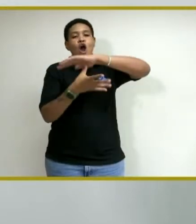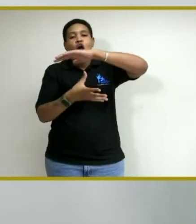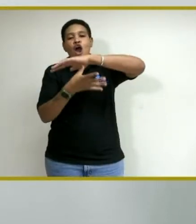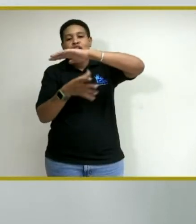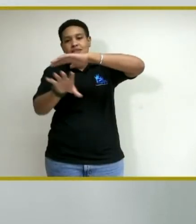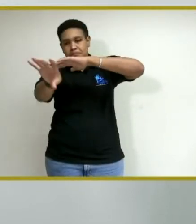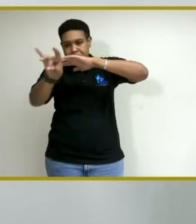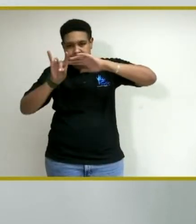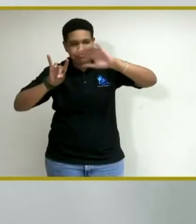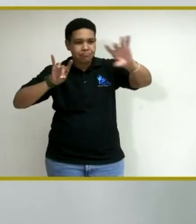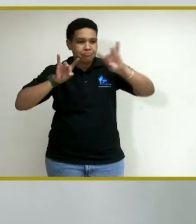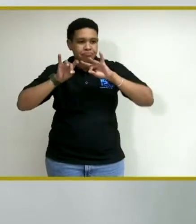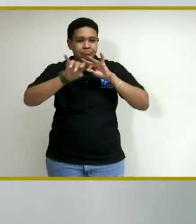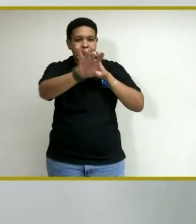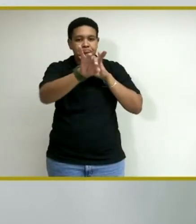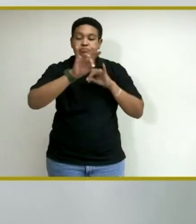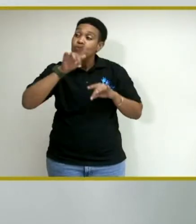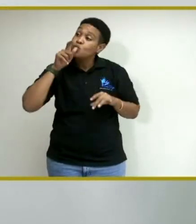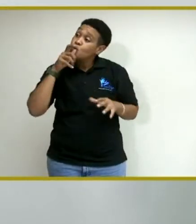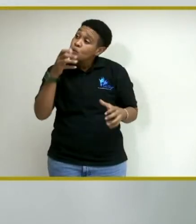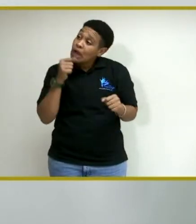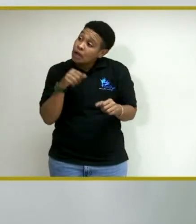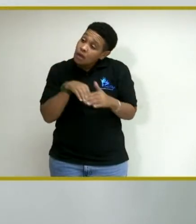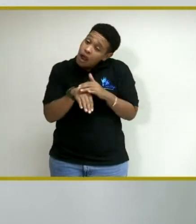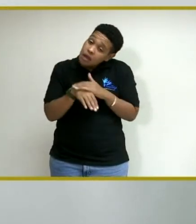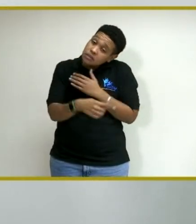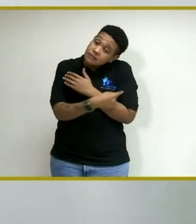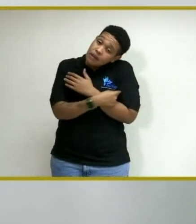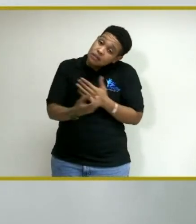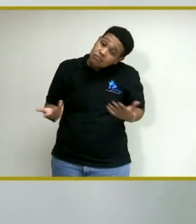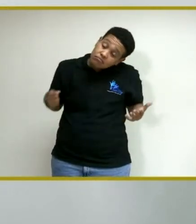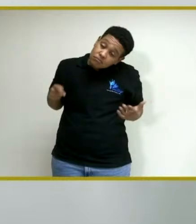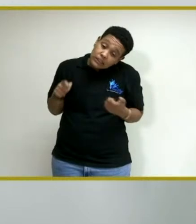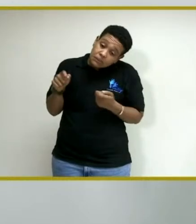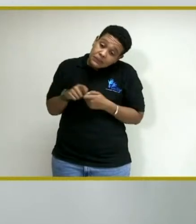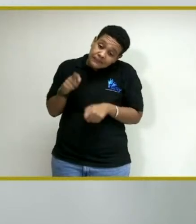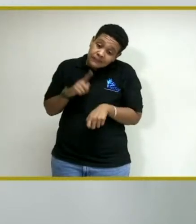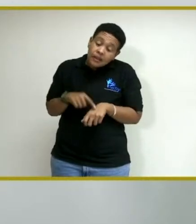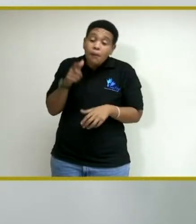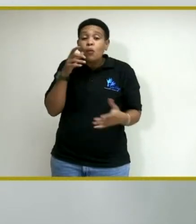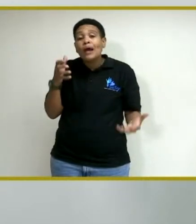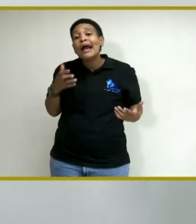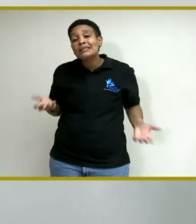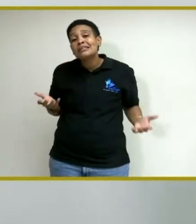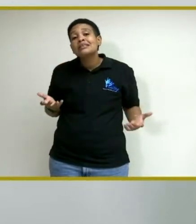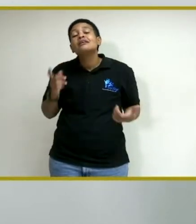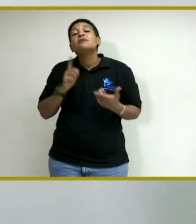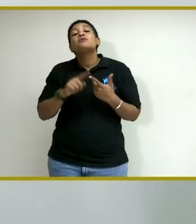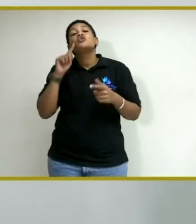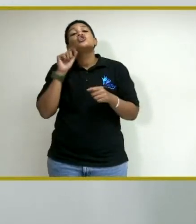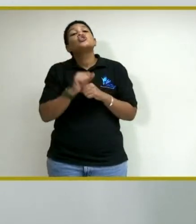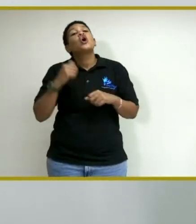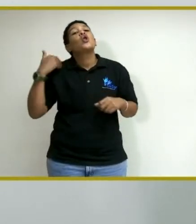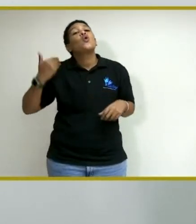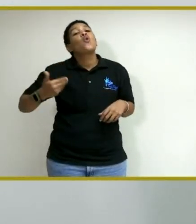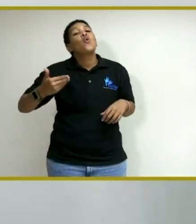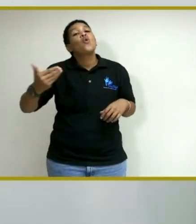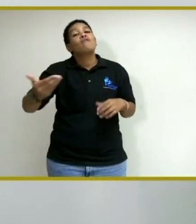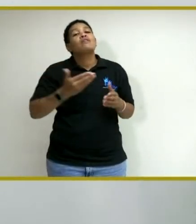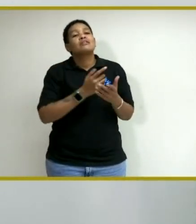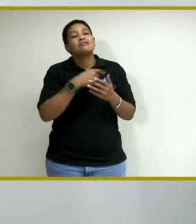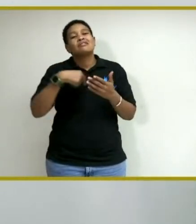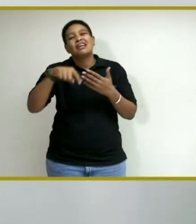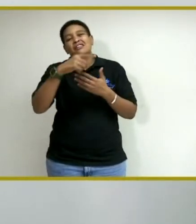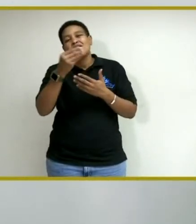prioritize in terms of who gets access at this particular point in time, and certainly over the next few